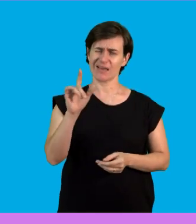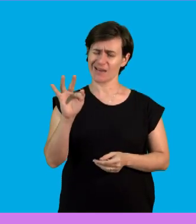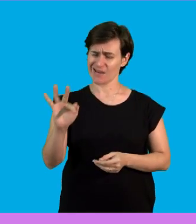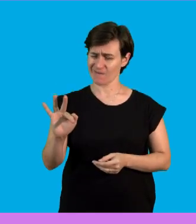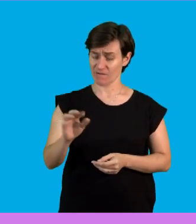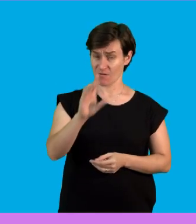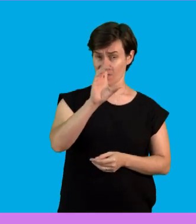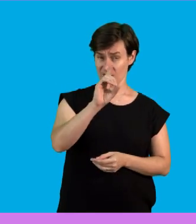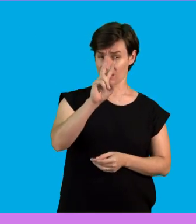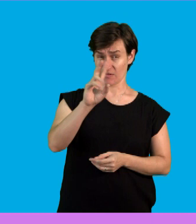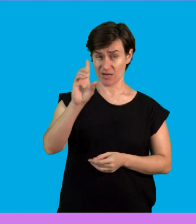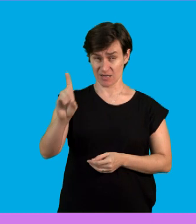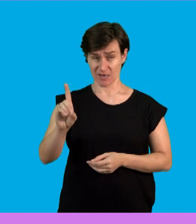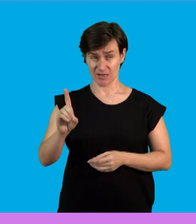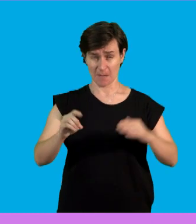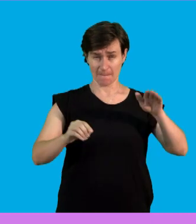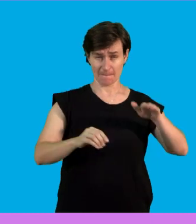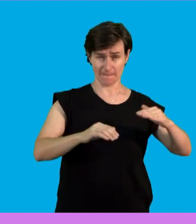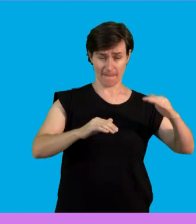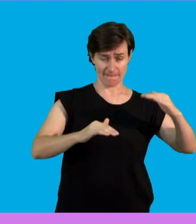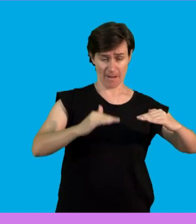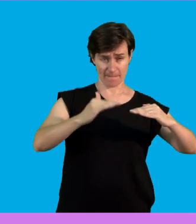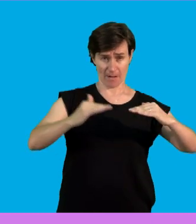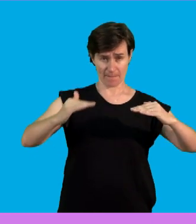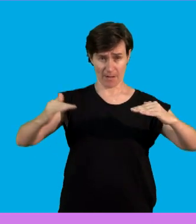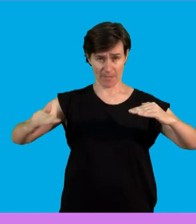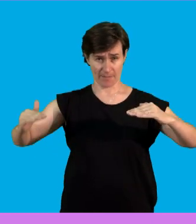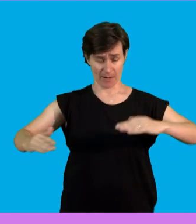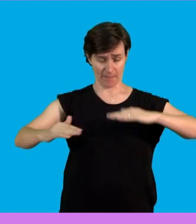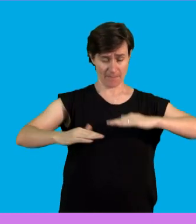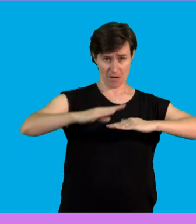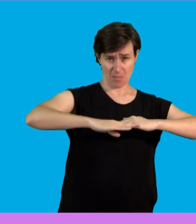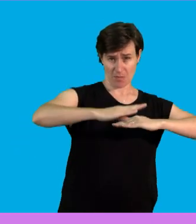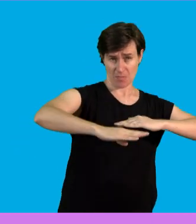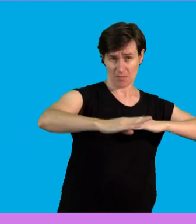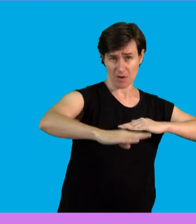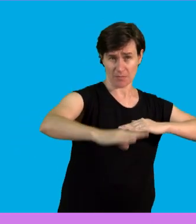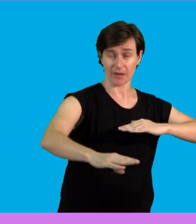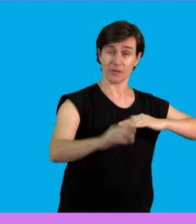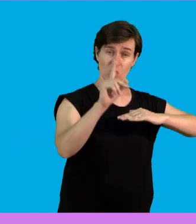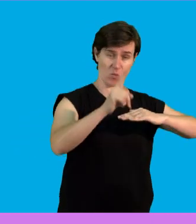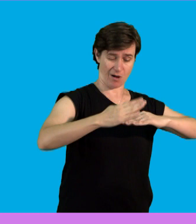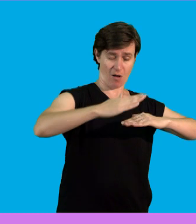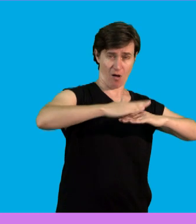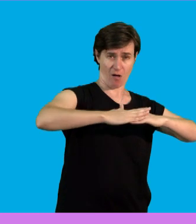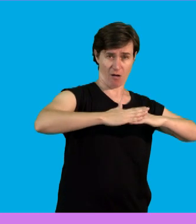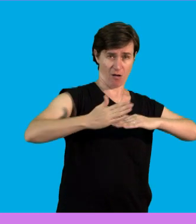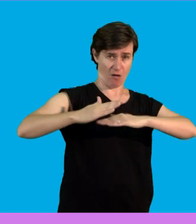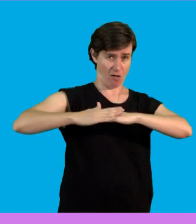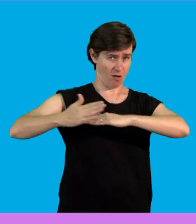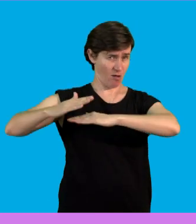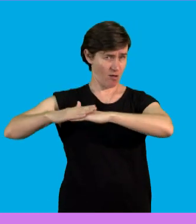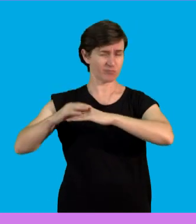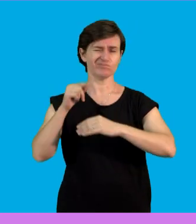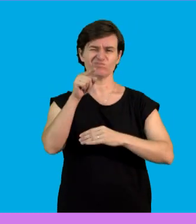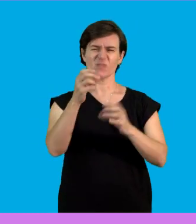DVD boxes are packed, length across the length, width across the width, and one stacked on top of another,